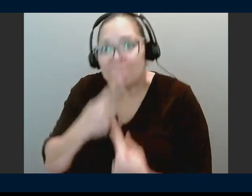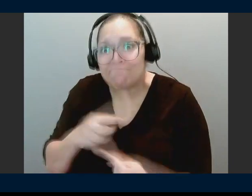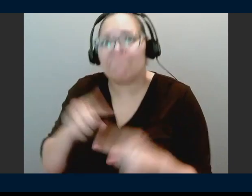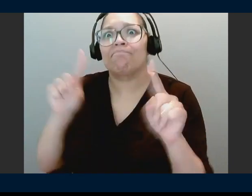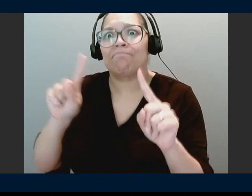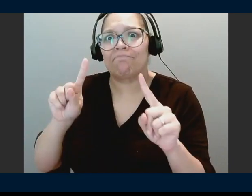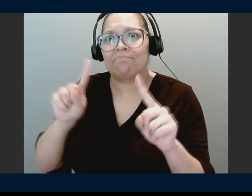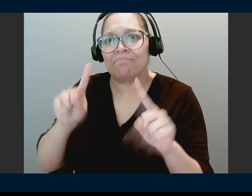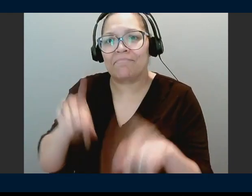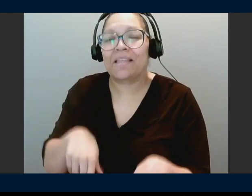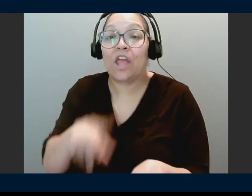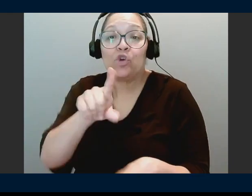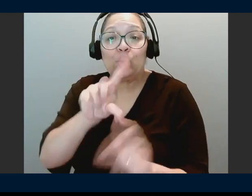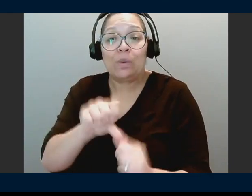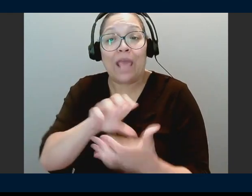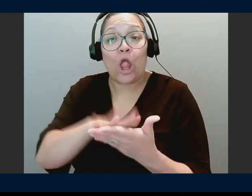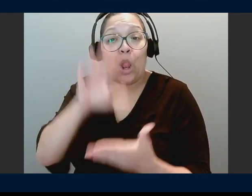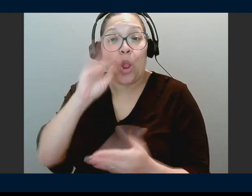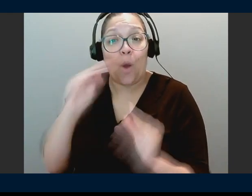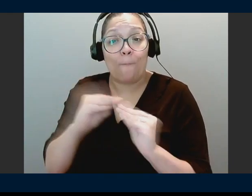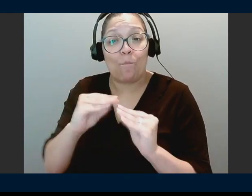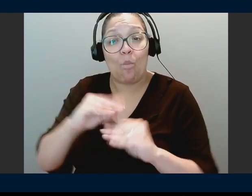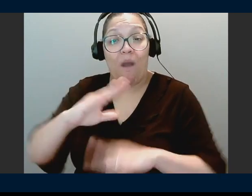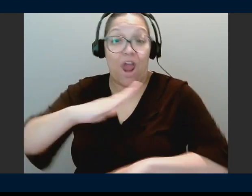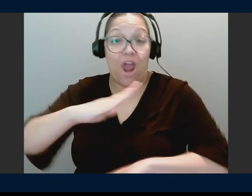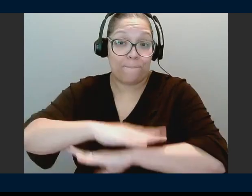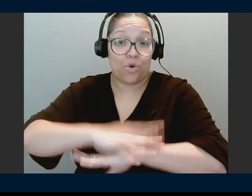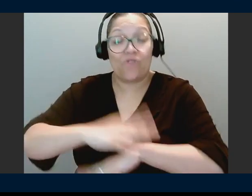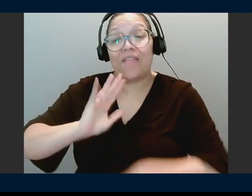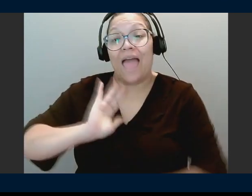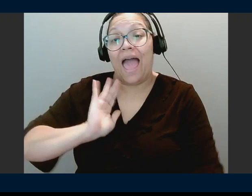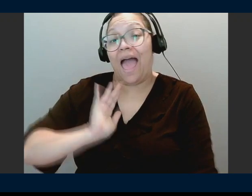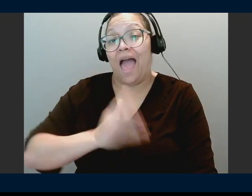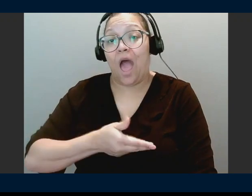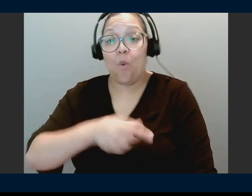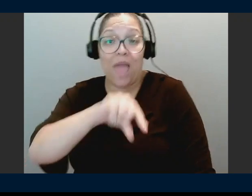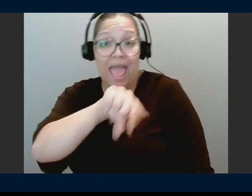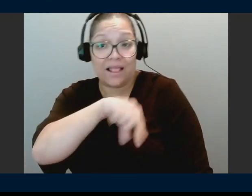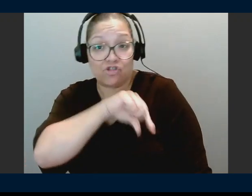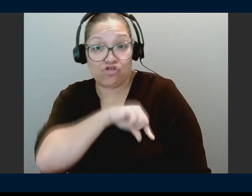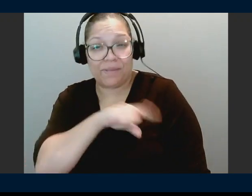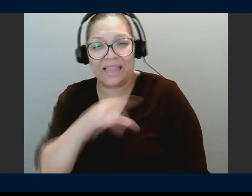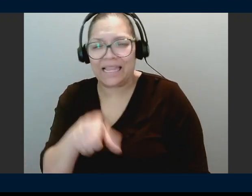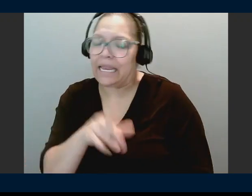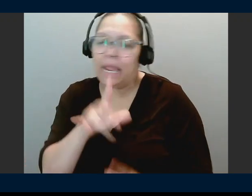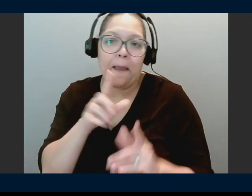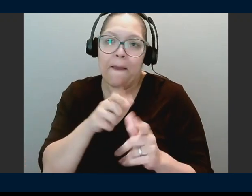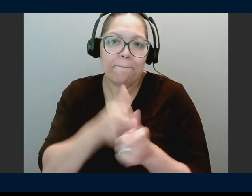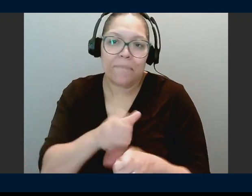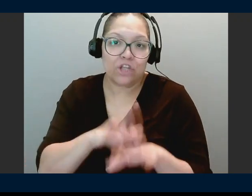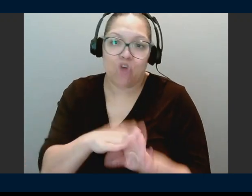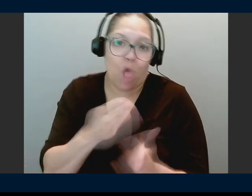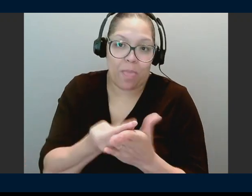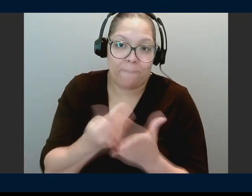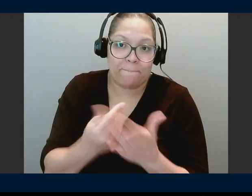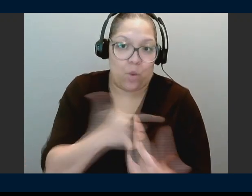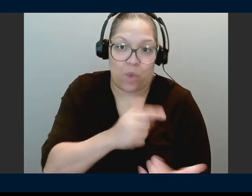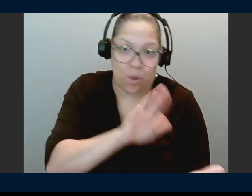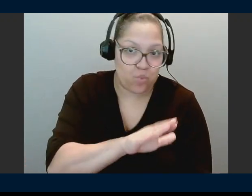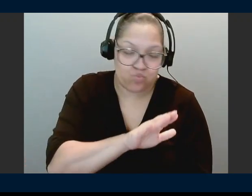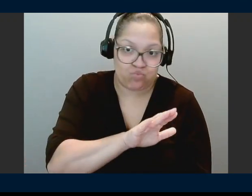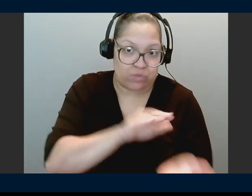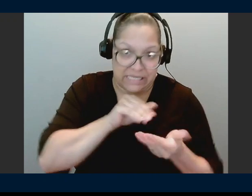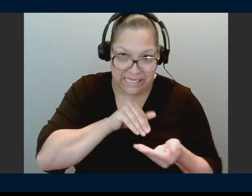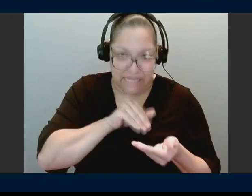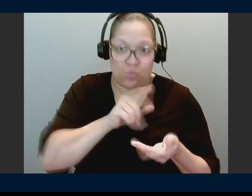you can learn more at our booth. Our eligibility is really based on the money that we have received. So most of the money we have